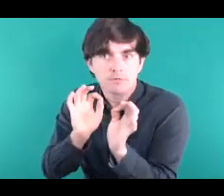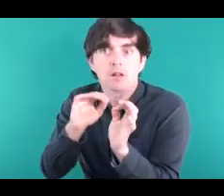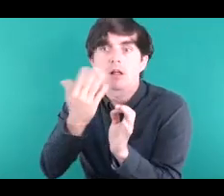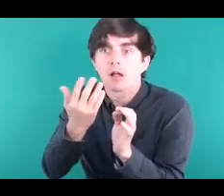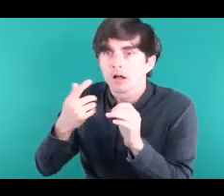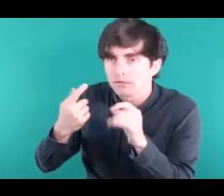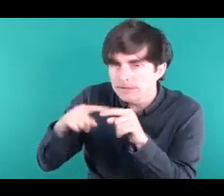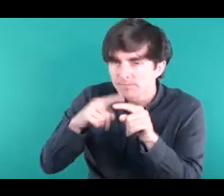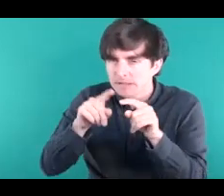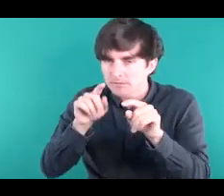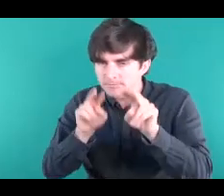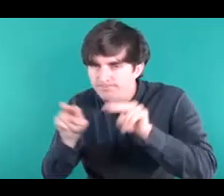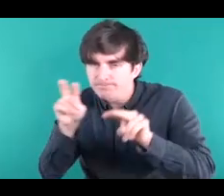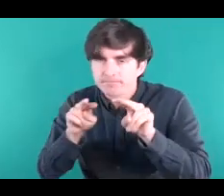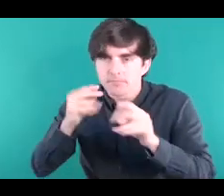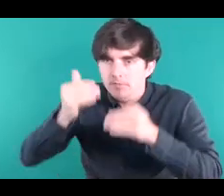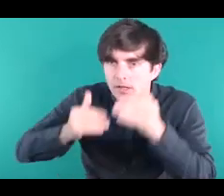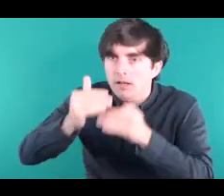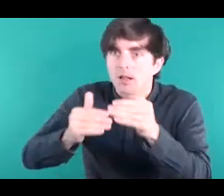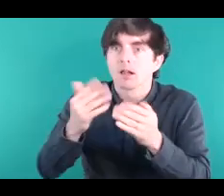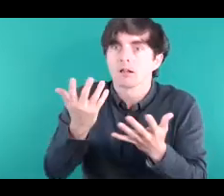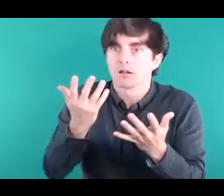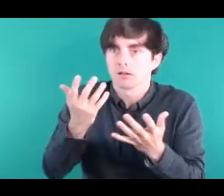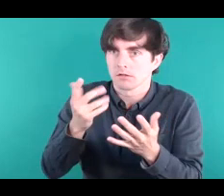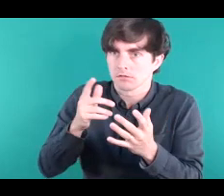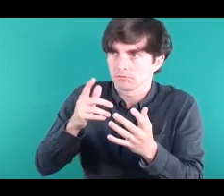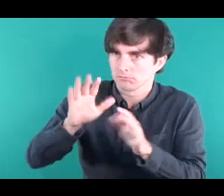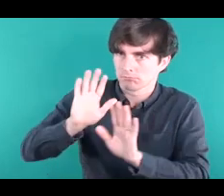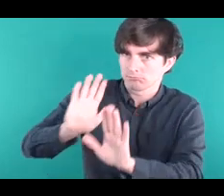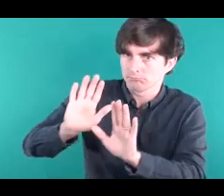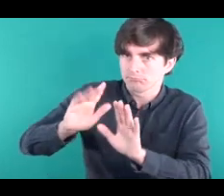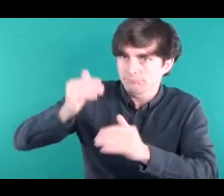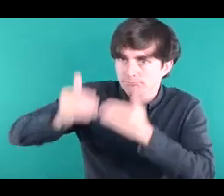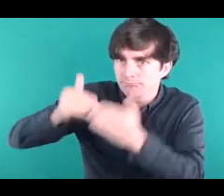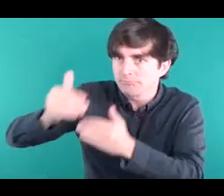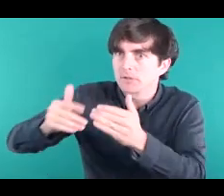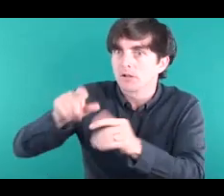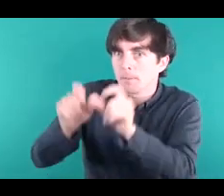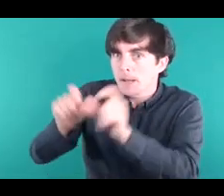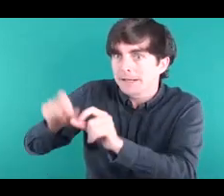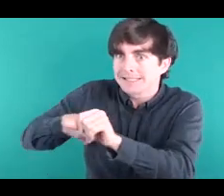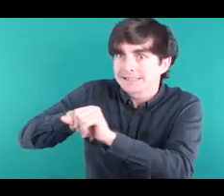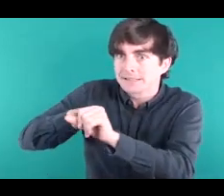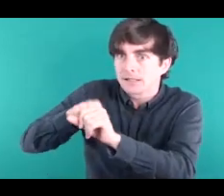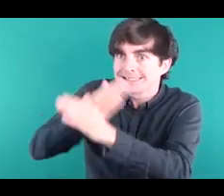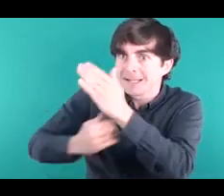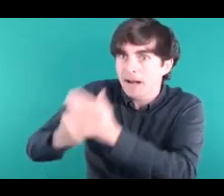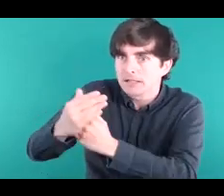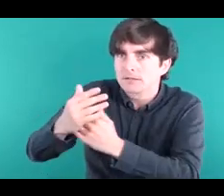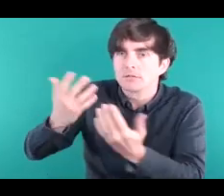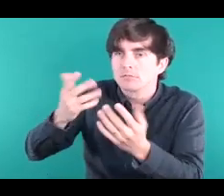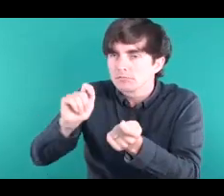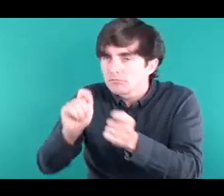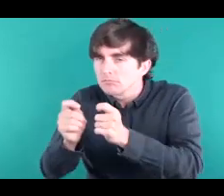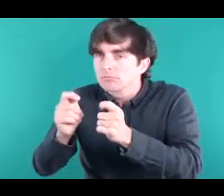to that. It can be some in-kind support, etc. So it's not uniform, and it really varies